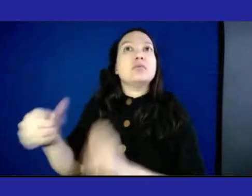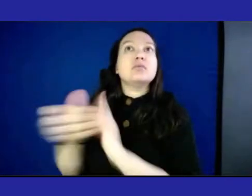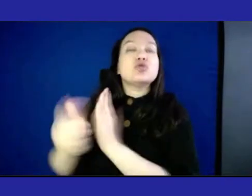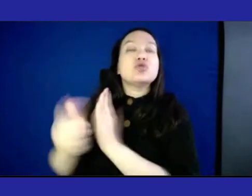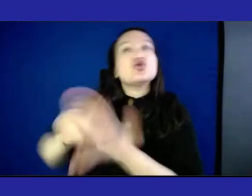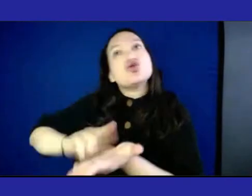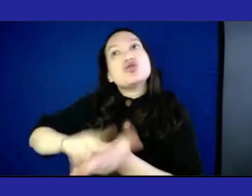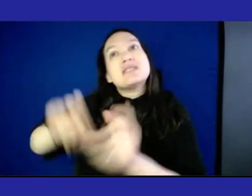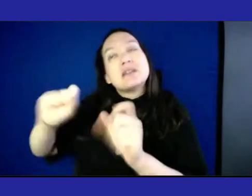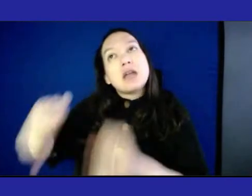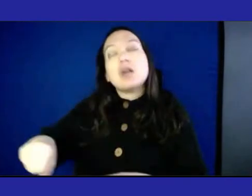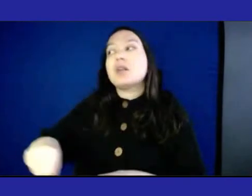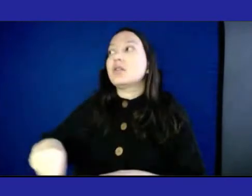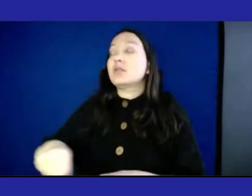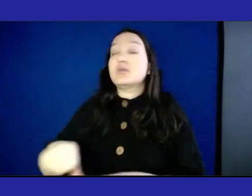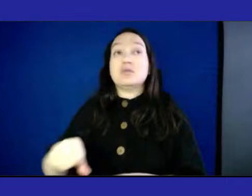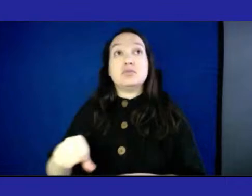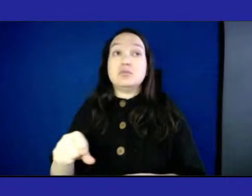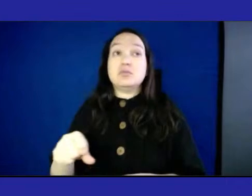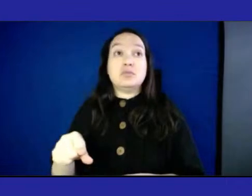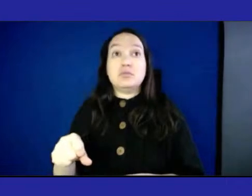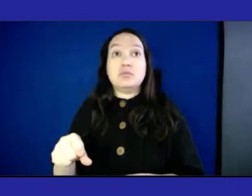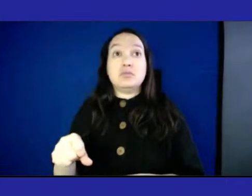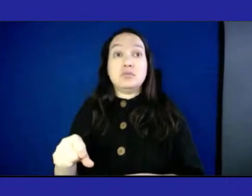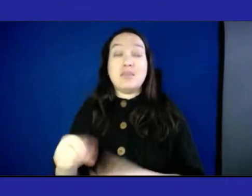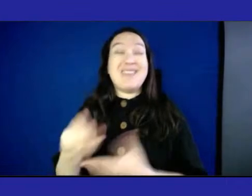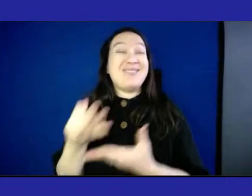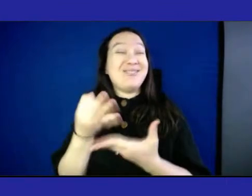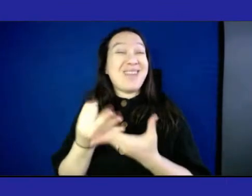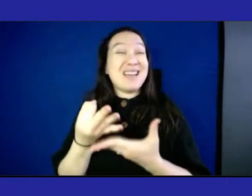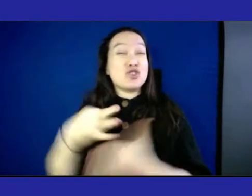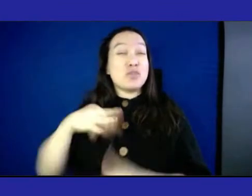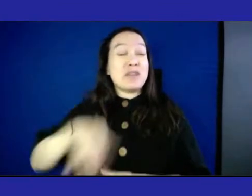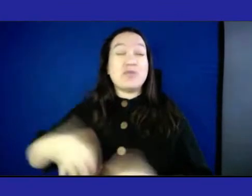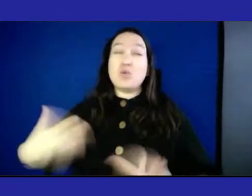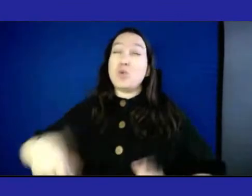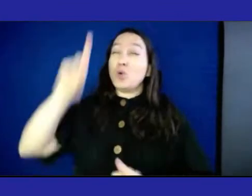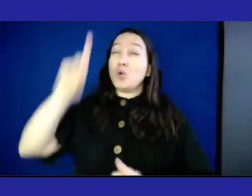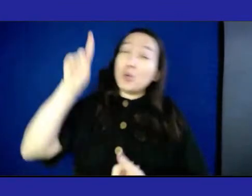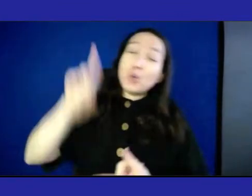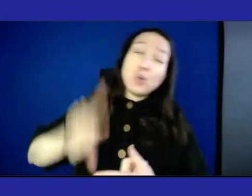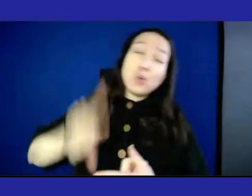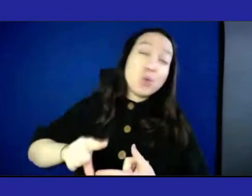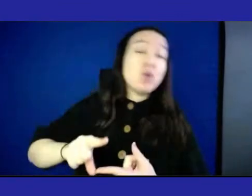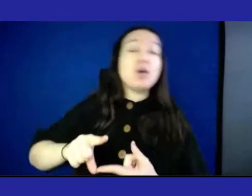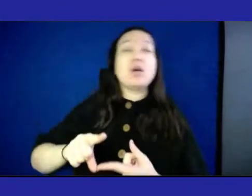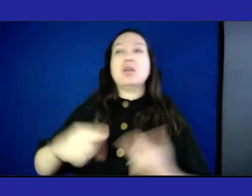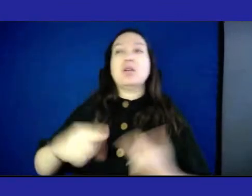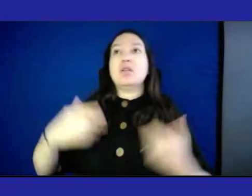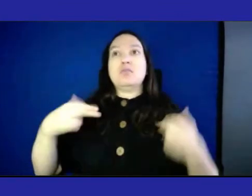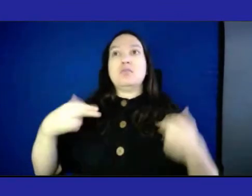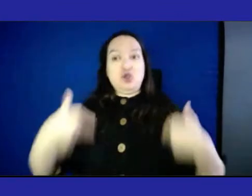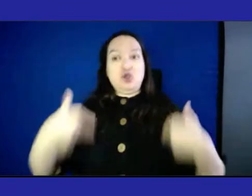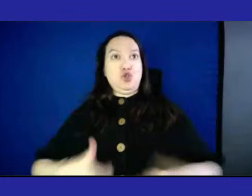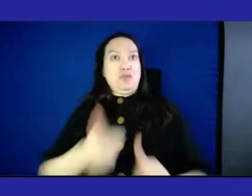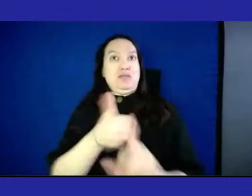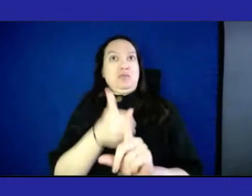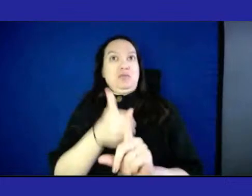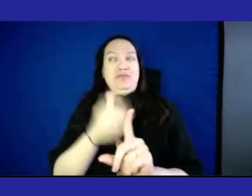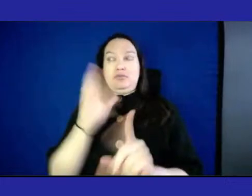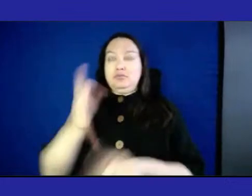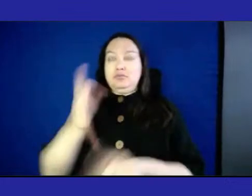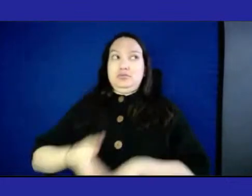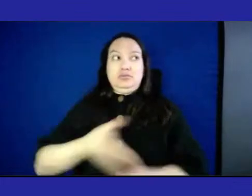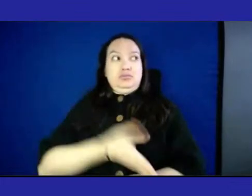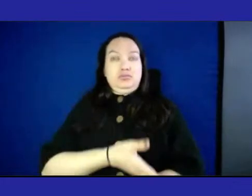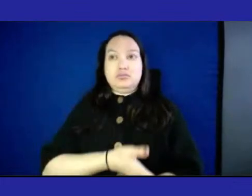facility, the financial benefit is huge, and the humanitarian benefit is huge. So